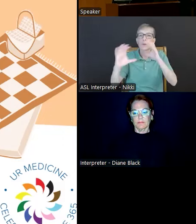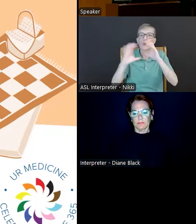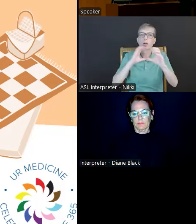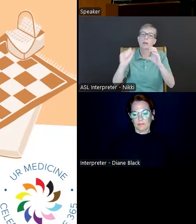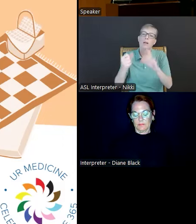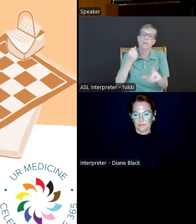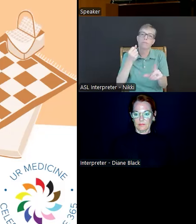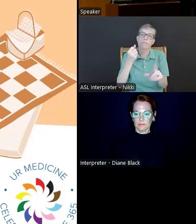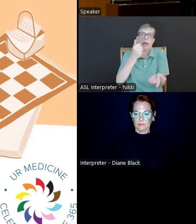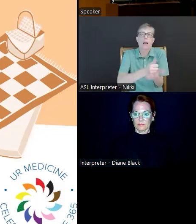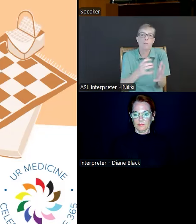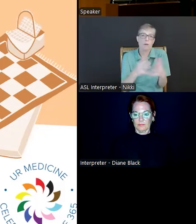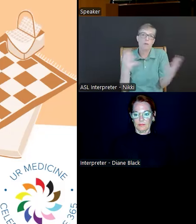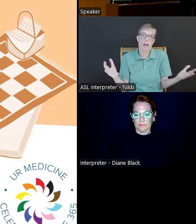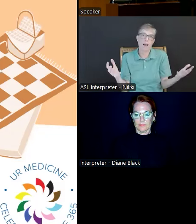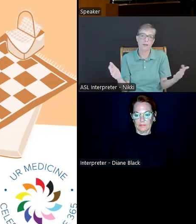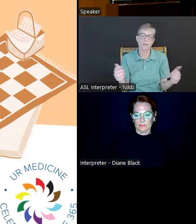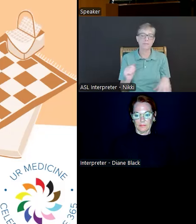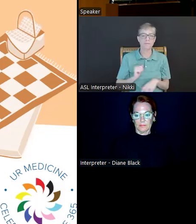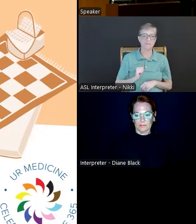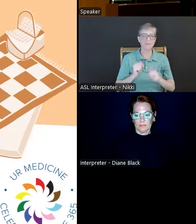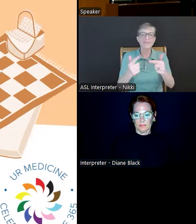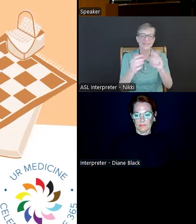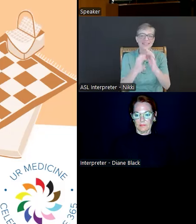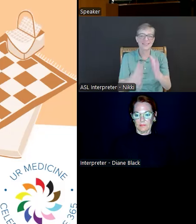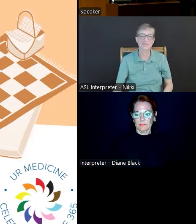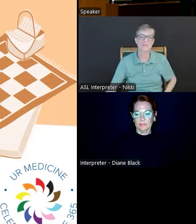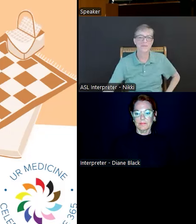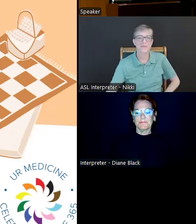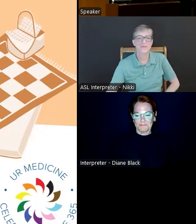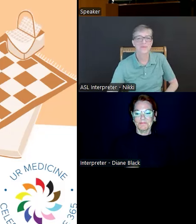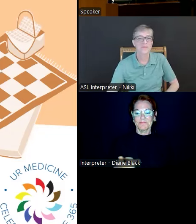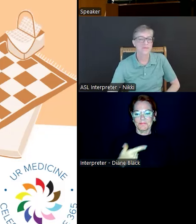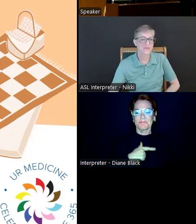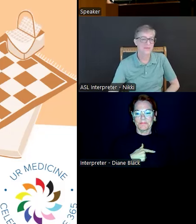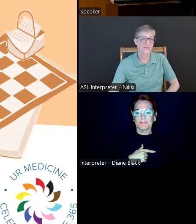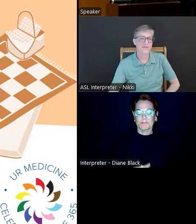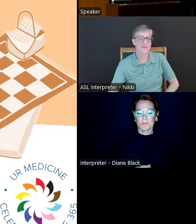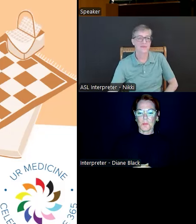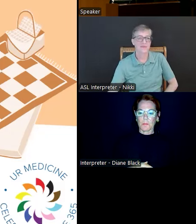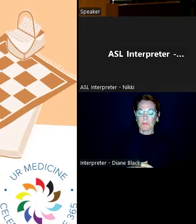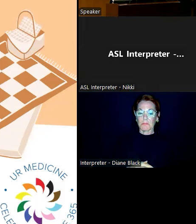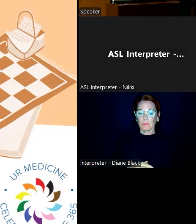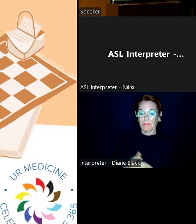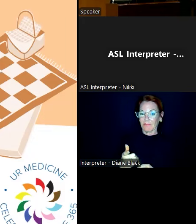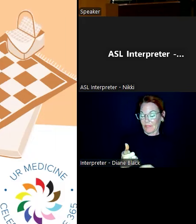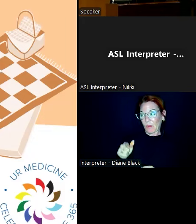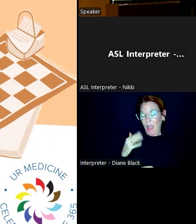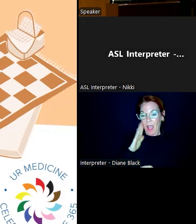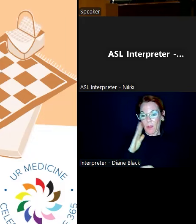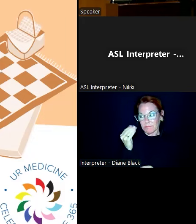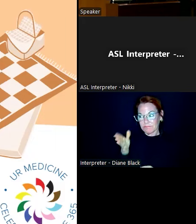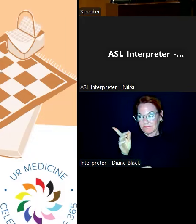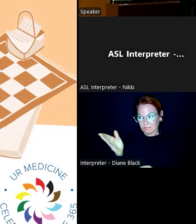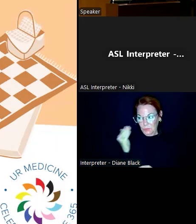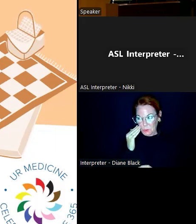with folks, I try to prepare them. Like, hey, you're gonna have a consultation. Like, do you realize you're gonna have to take off your shirt? Are you